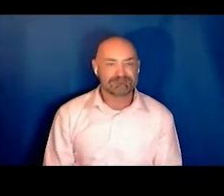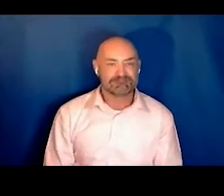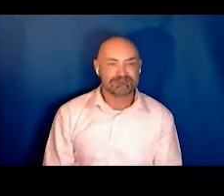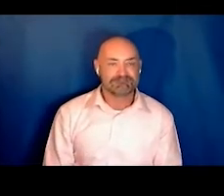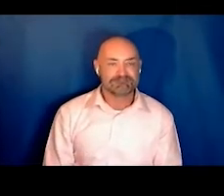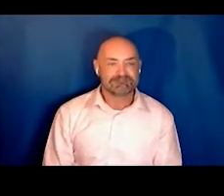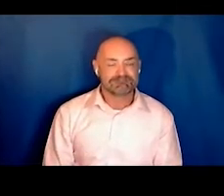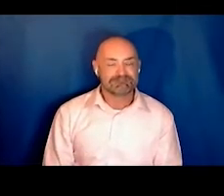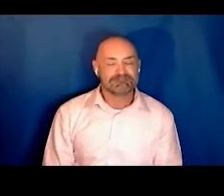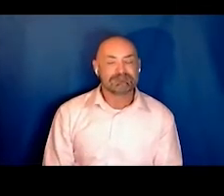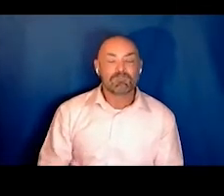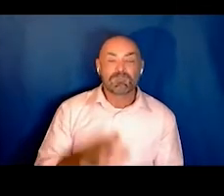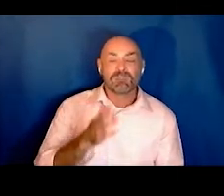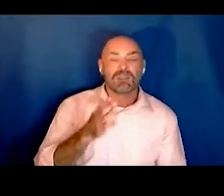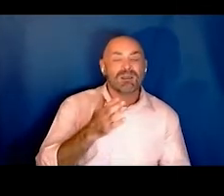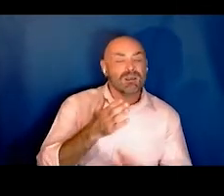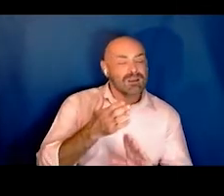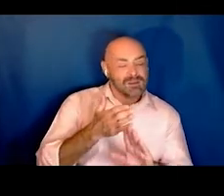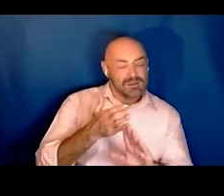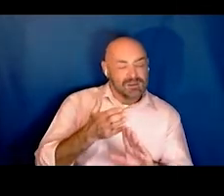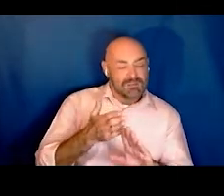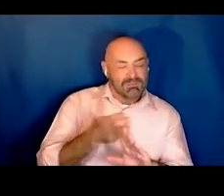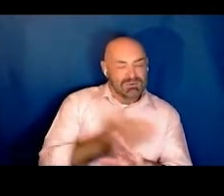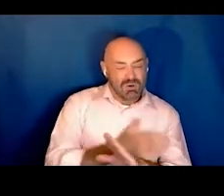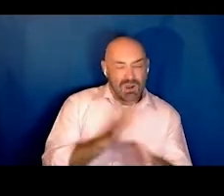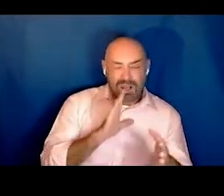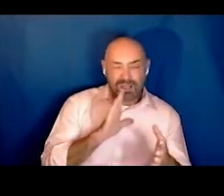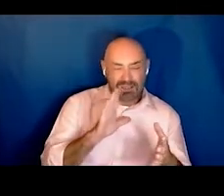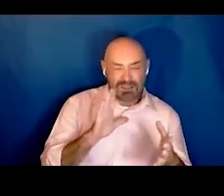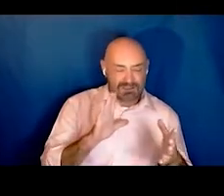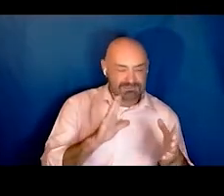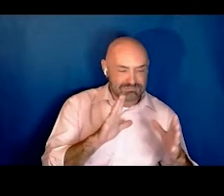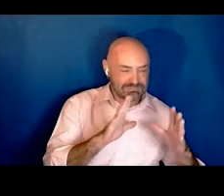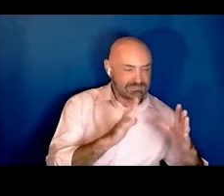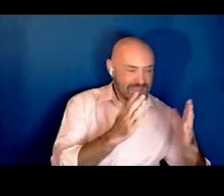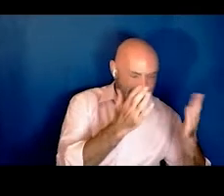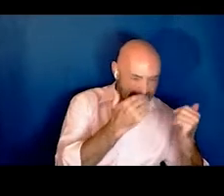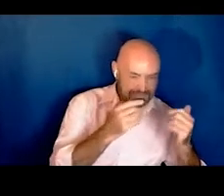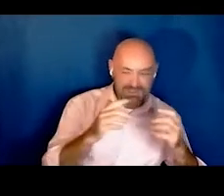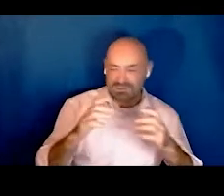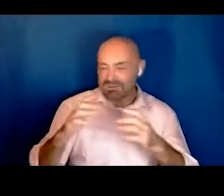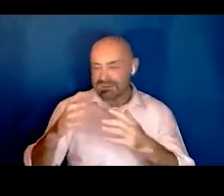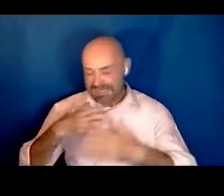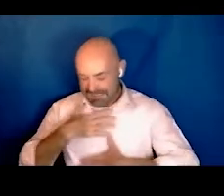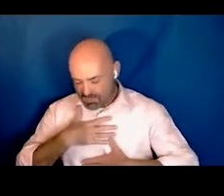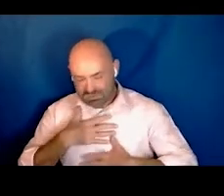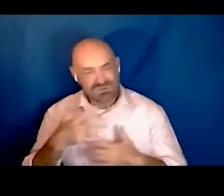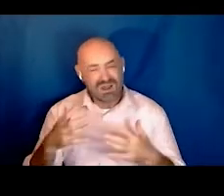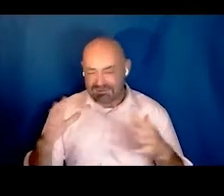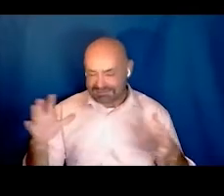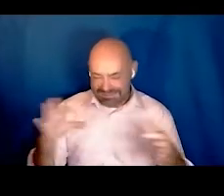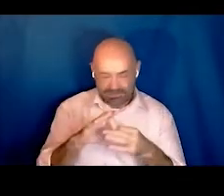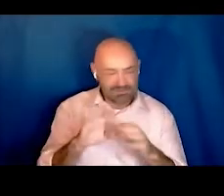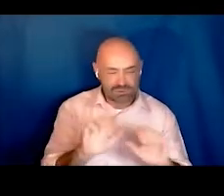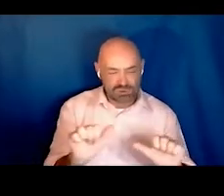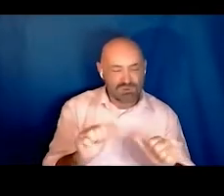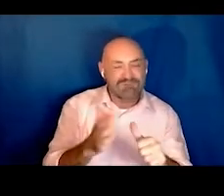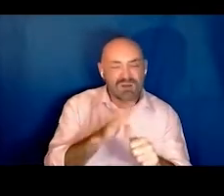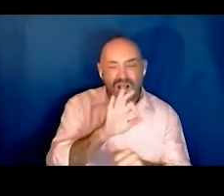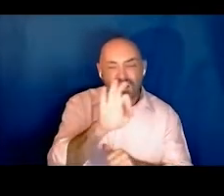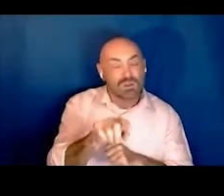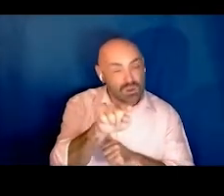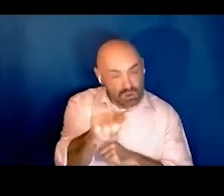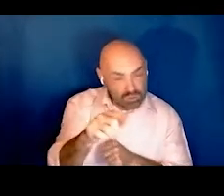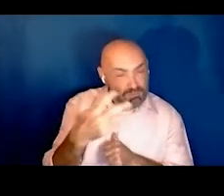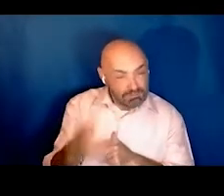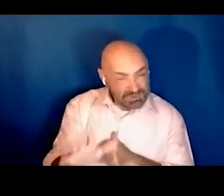So before I outline these interconnections, I'm just curious of how much people have heard about the links between climate and